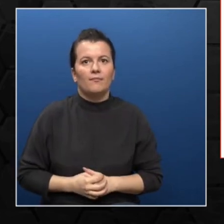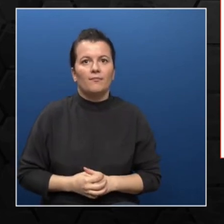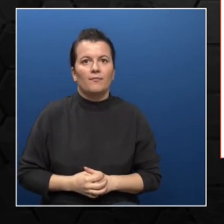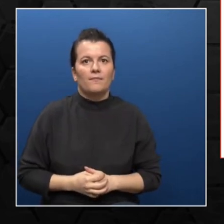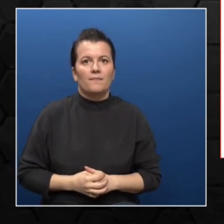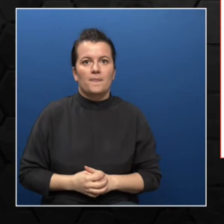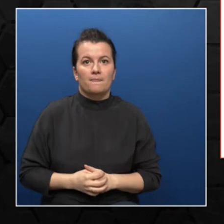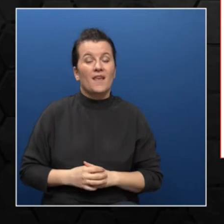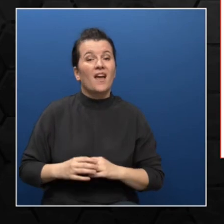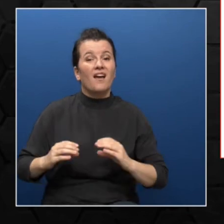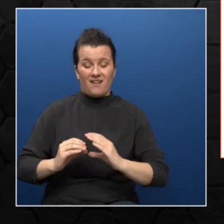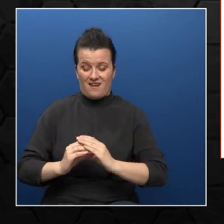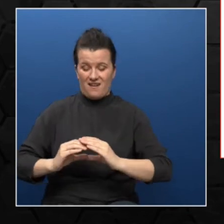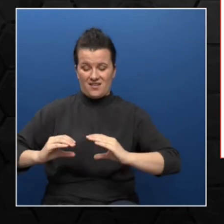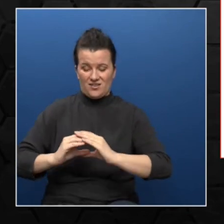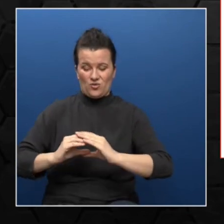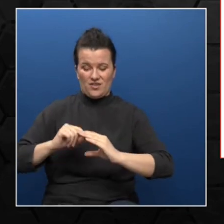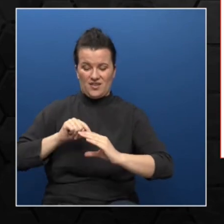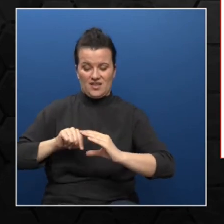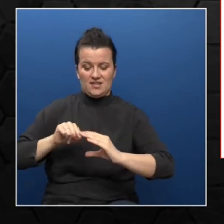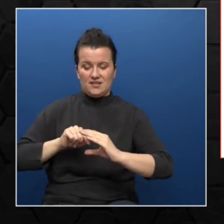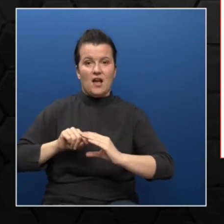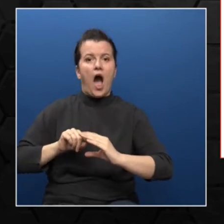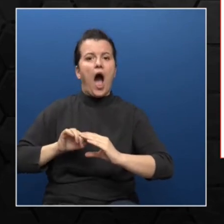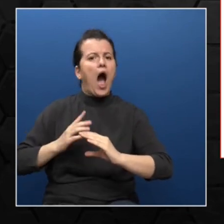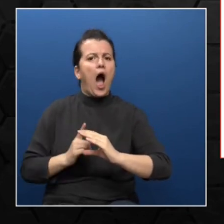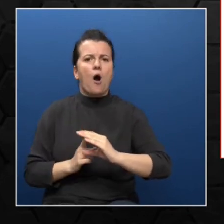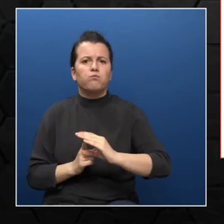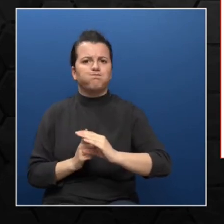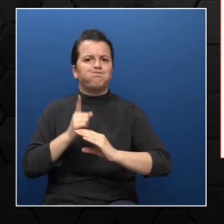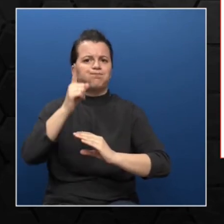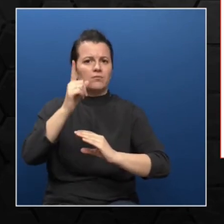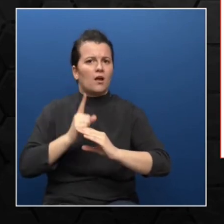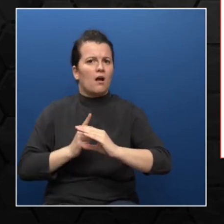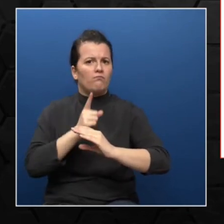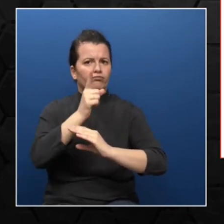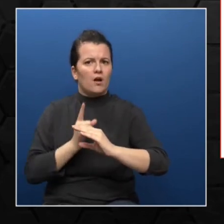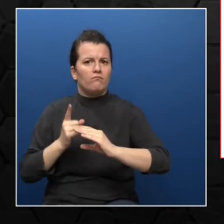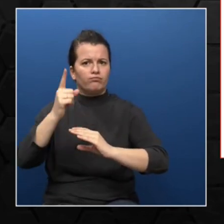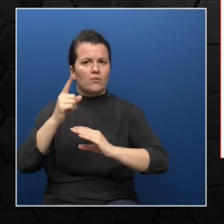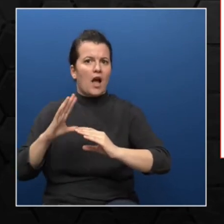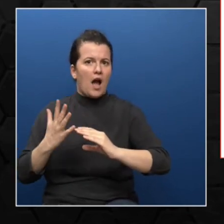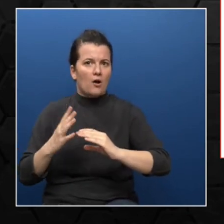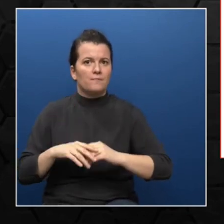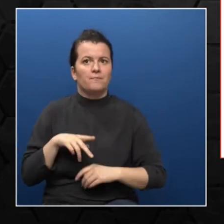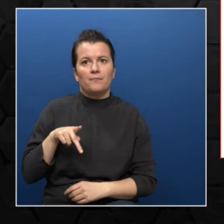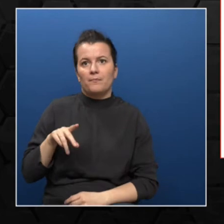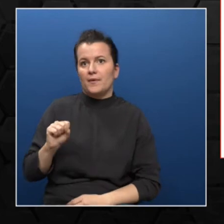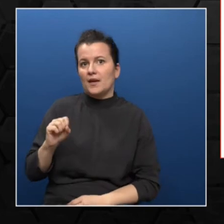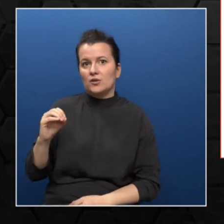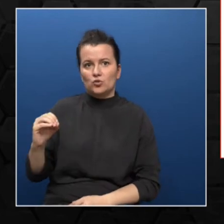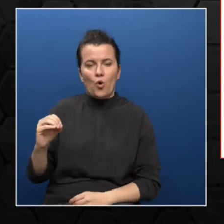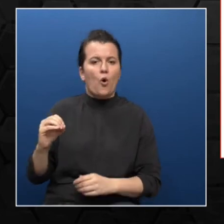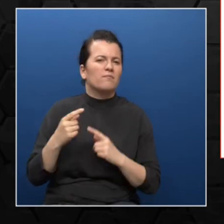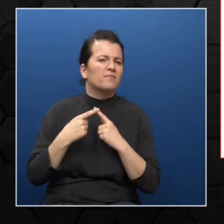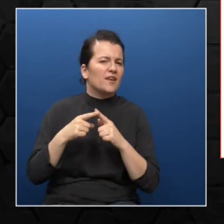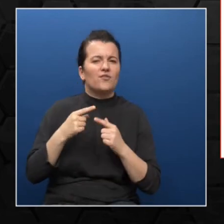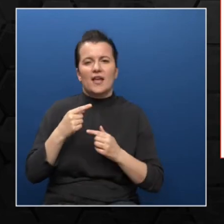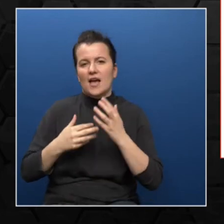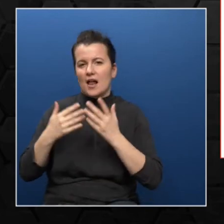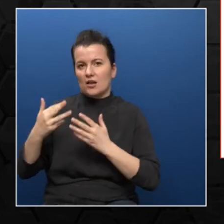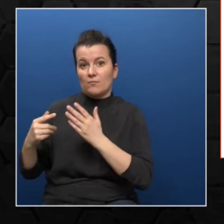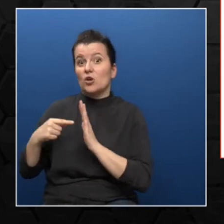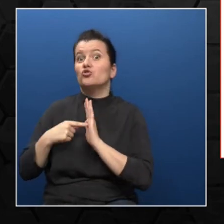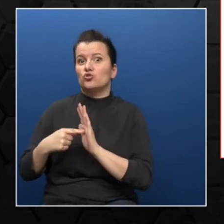out of a local minimum to reach the global minimum. But PSO and other bio-inspired algorithms have shown to display a nature